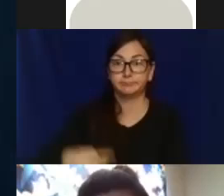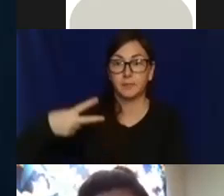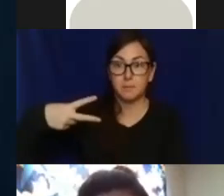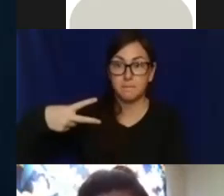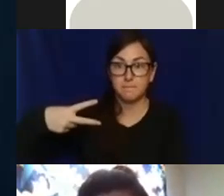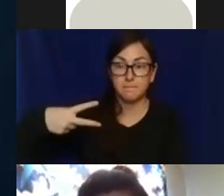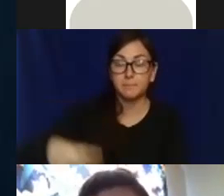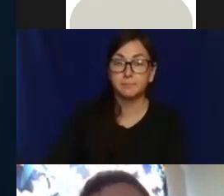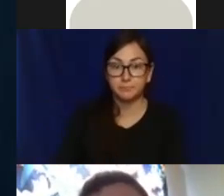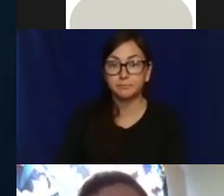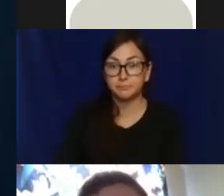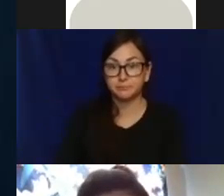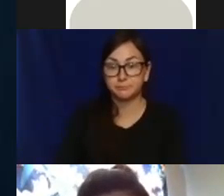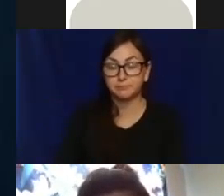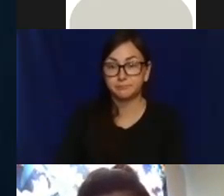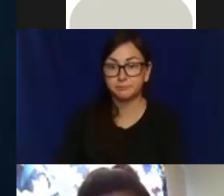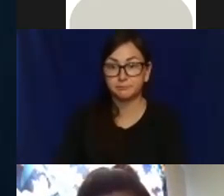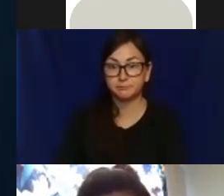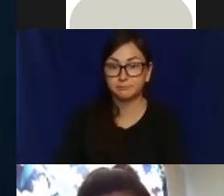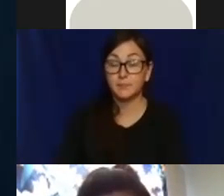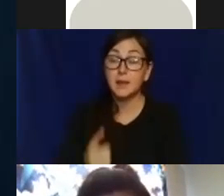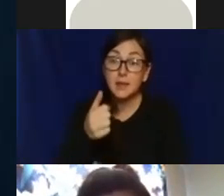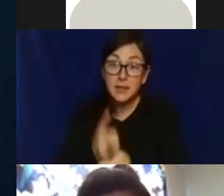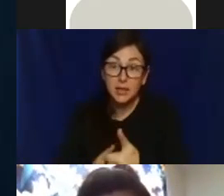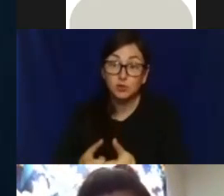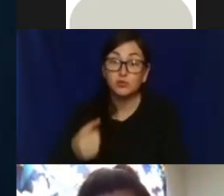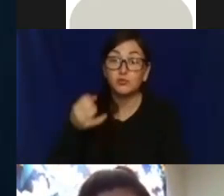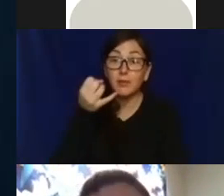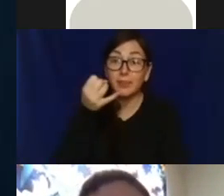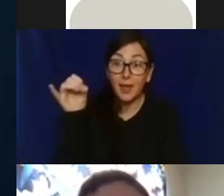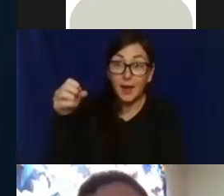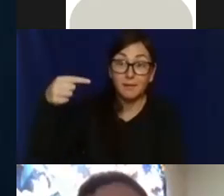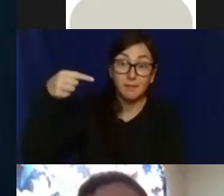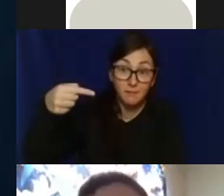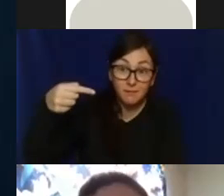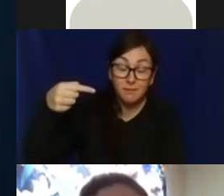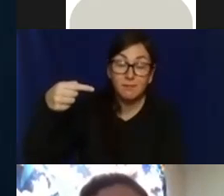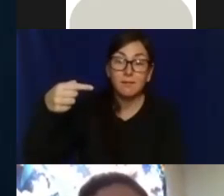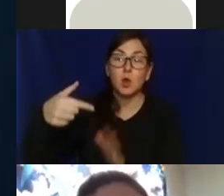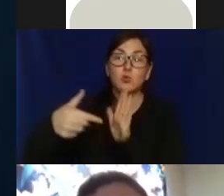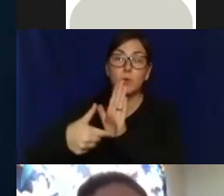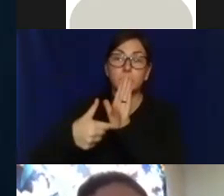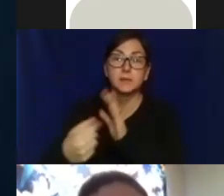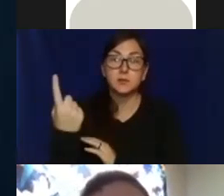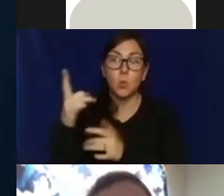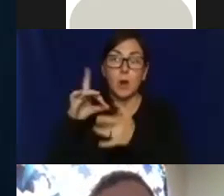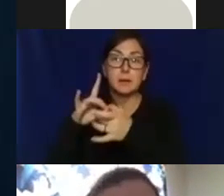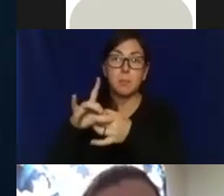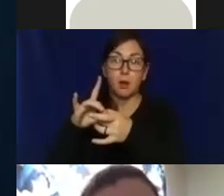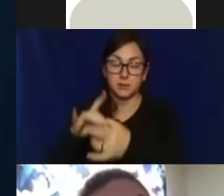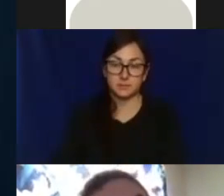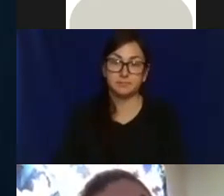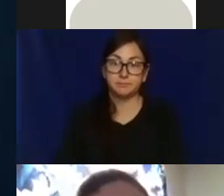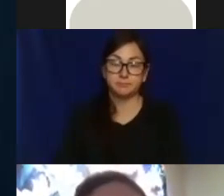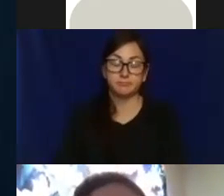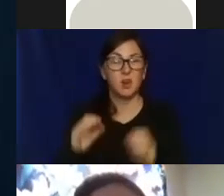Each line represents 2 electrons. So I got total 4 electrons in the double bond. I don't have a triple